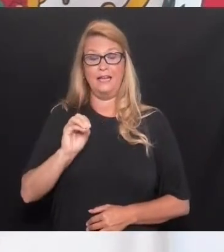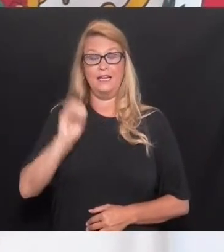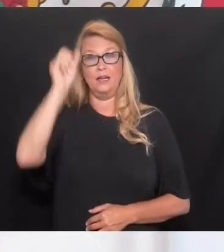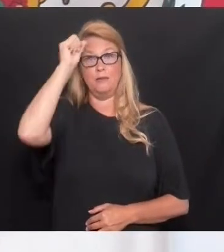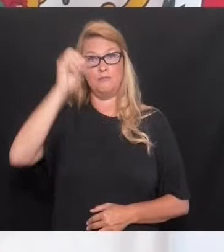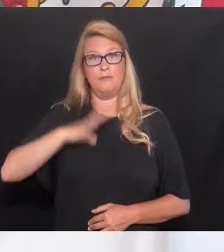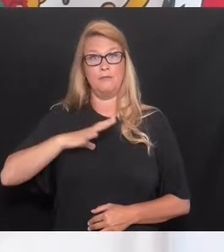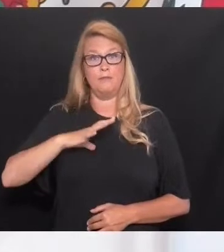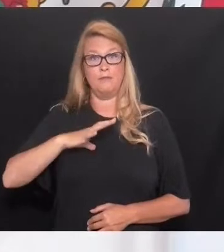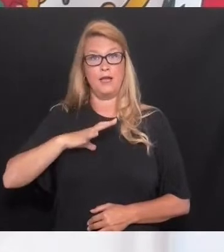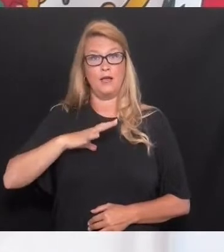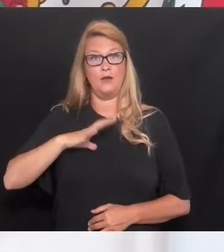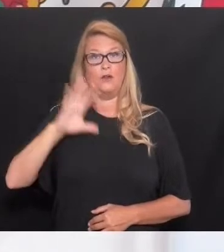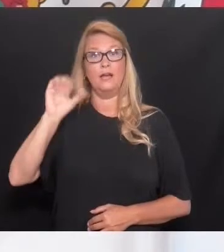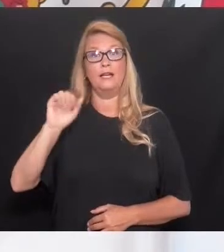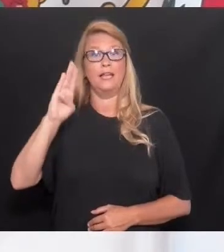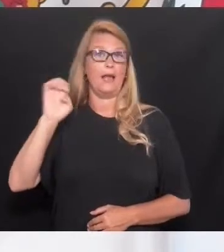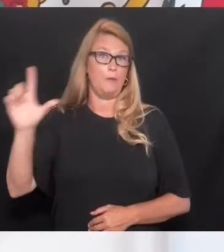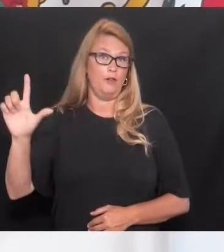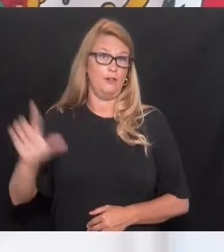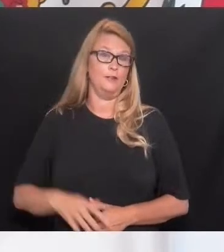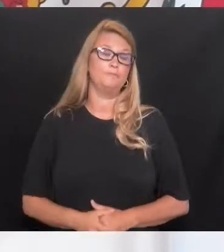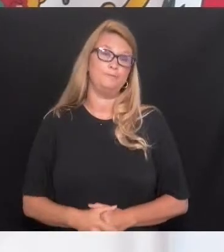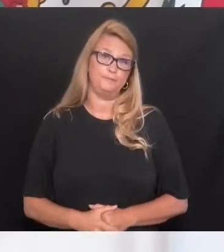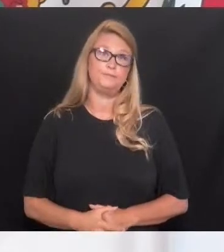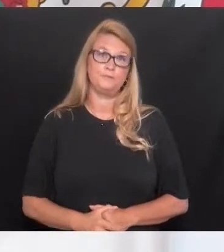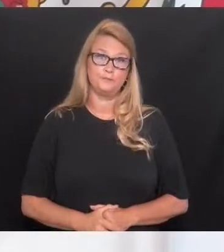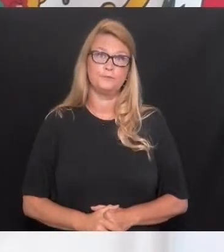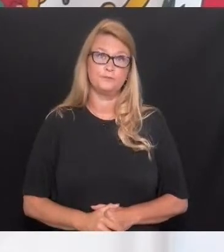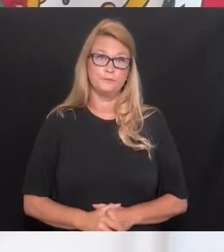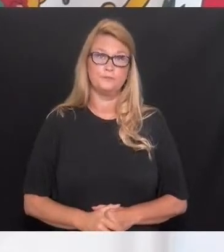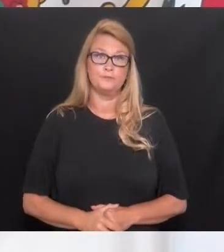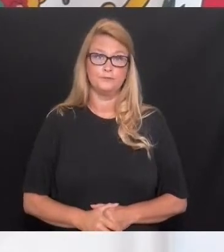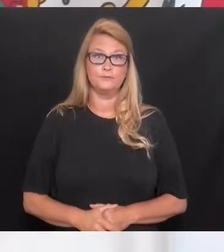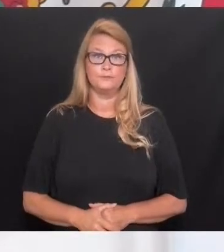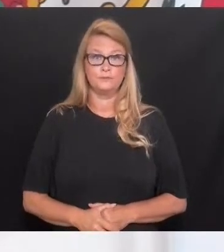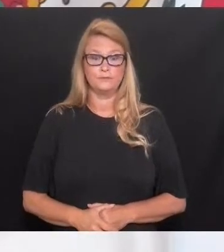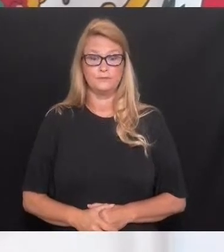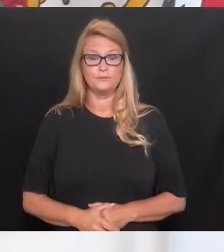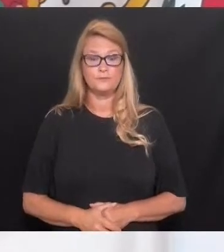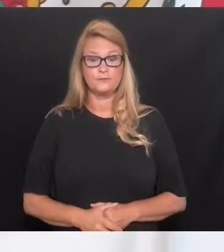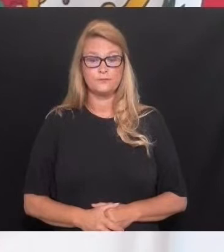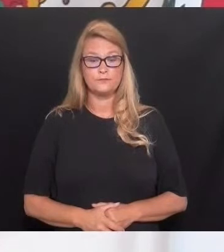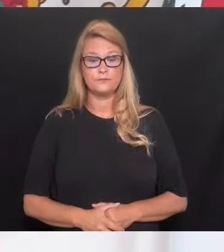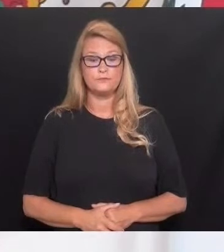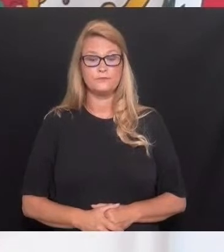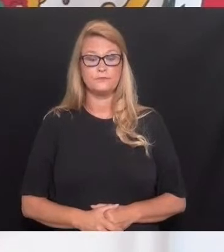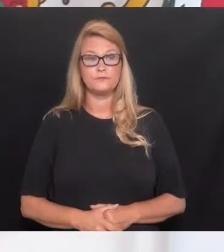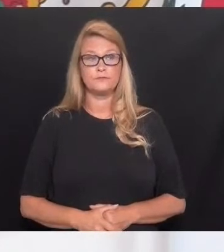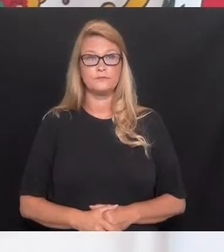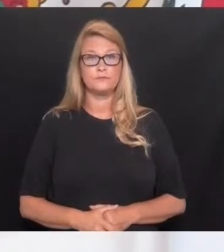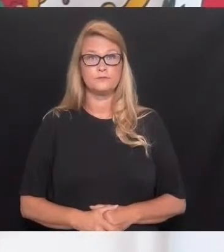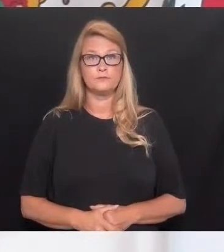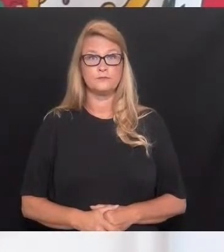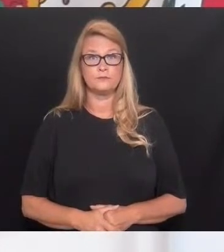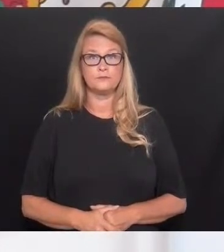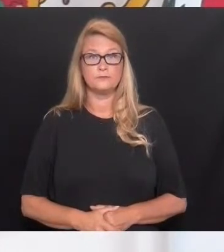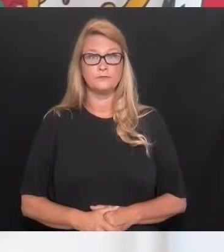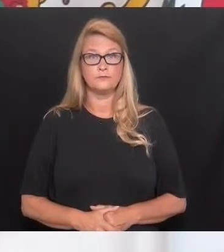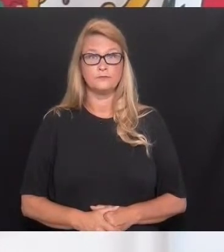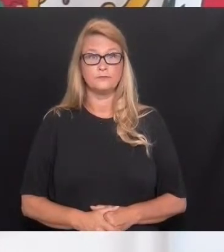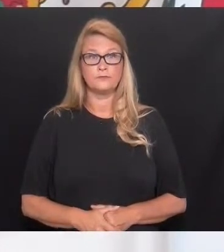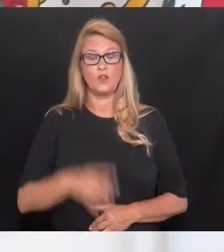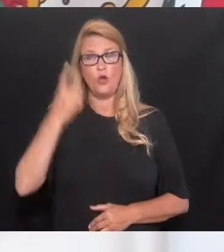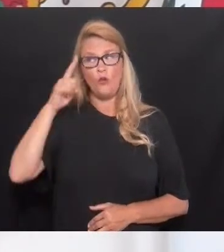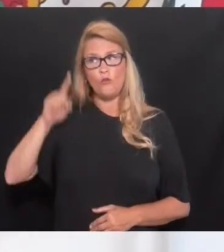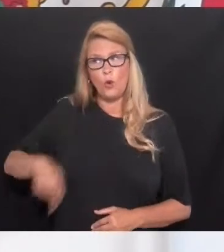male from Cabell County. So please, like I said before, you know, for these folks, for these